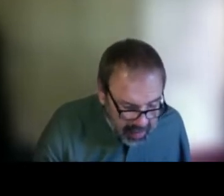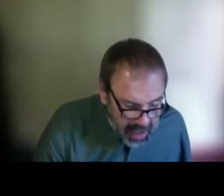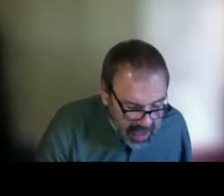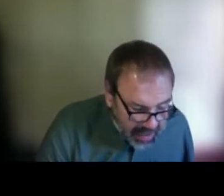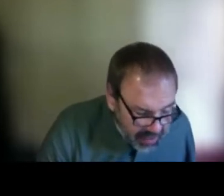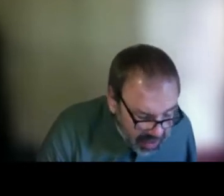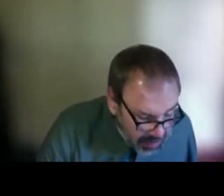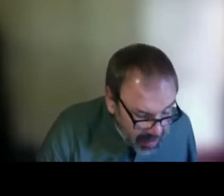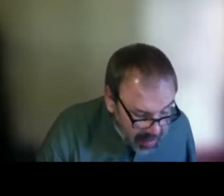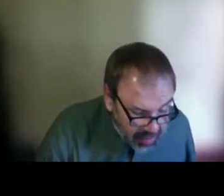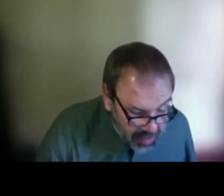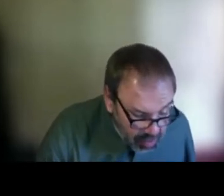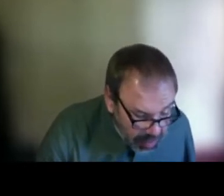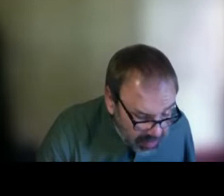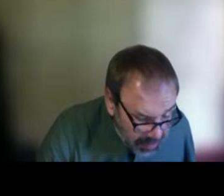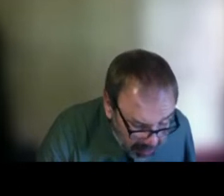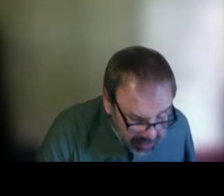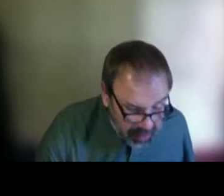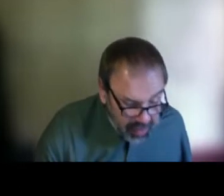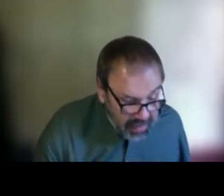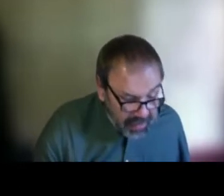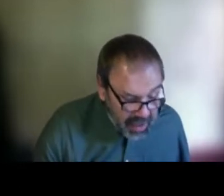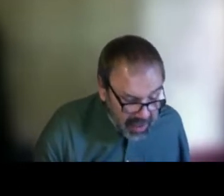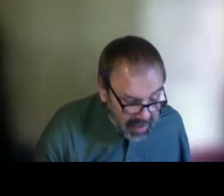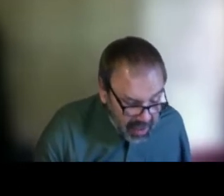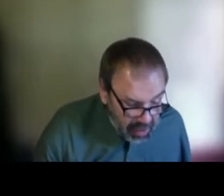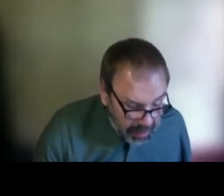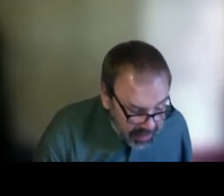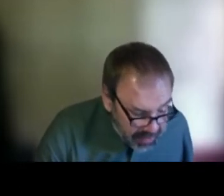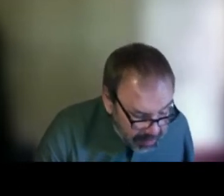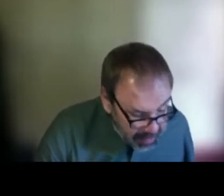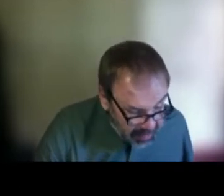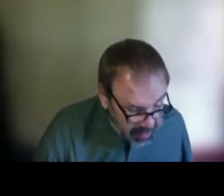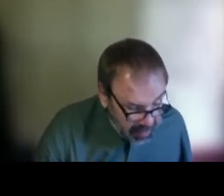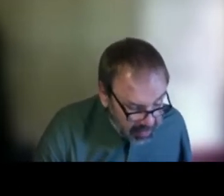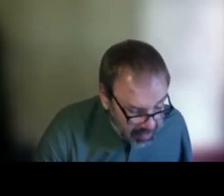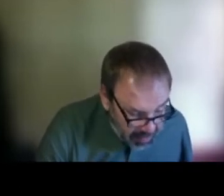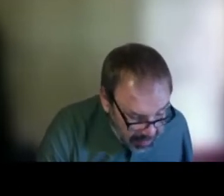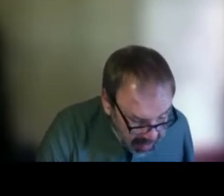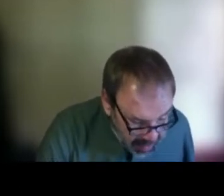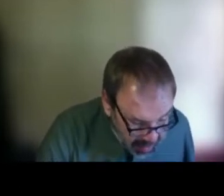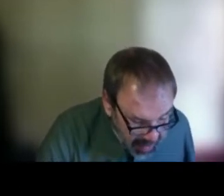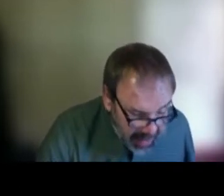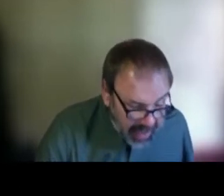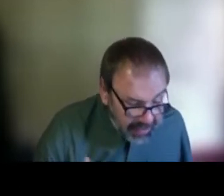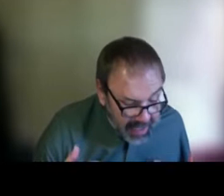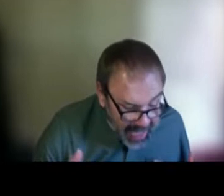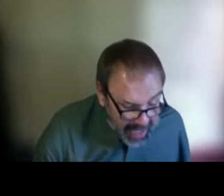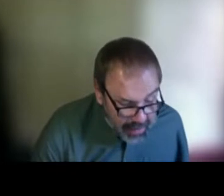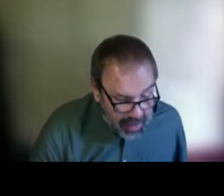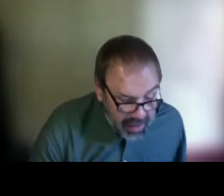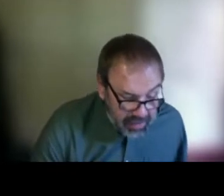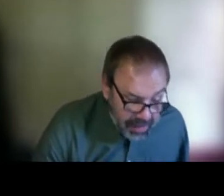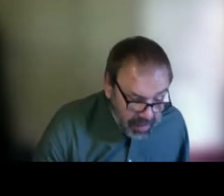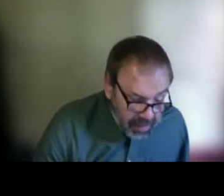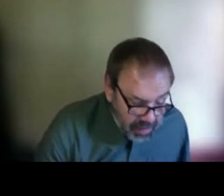issue? And Shakespeare argues that it's almost impossible to divide complex experiences into the social and medical. In fact,